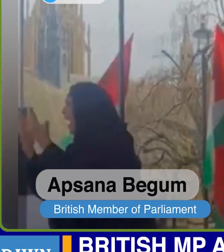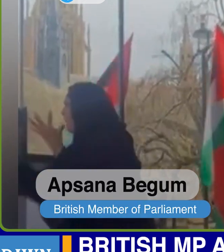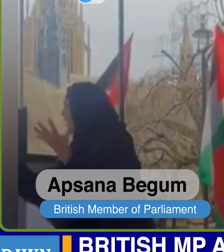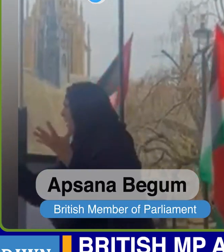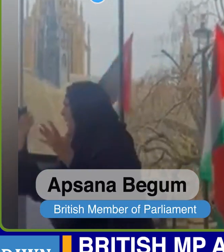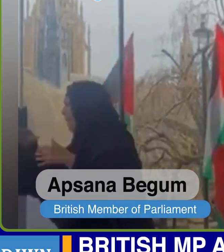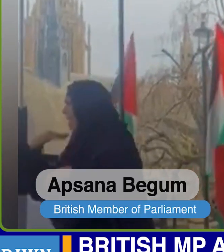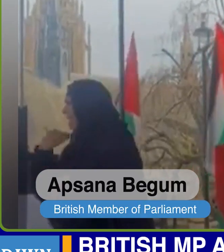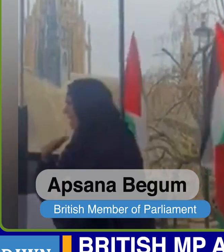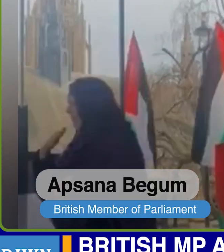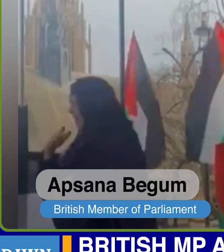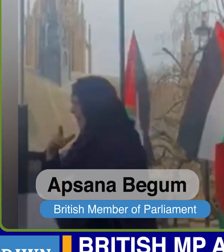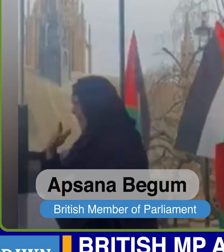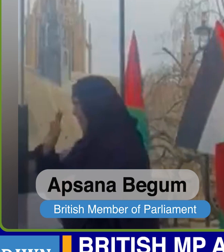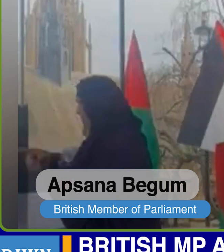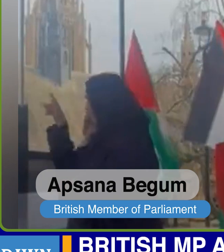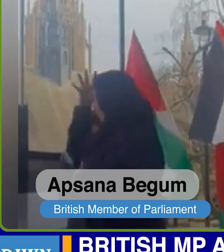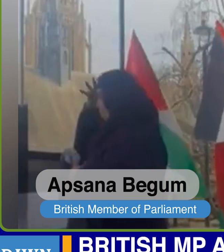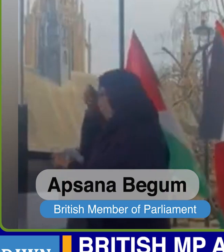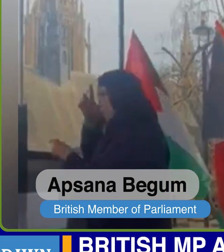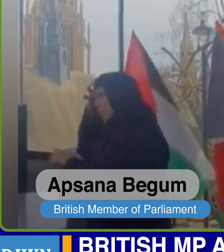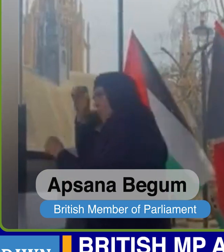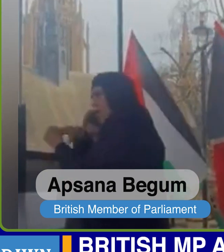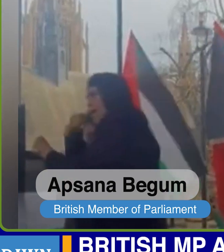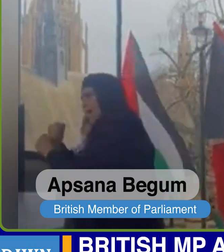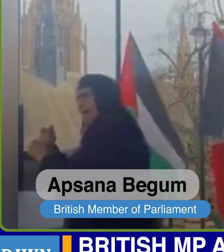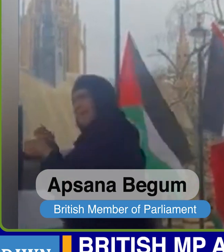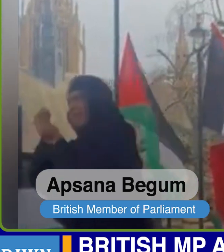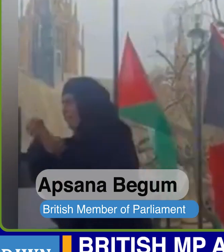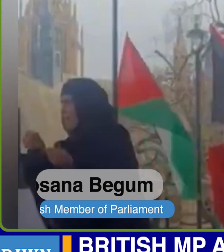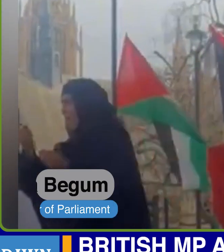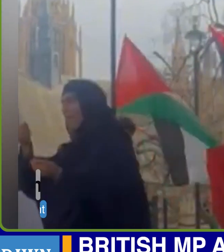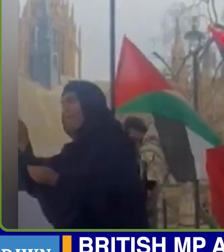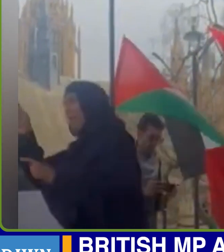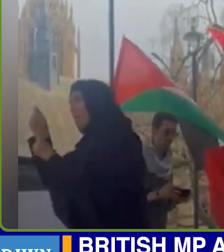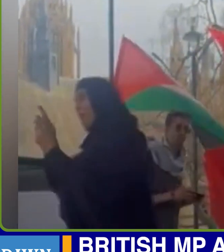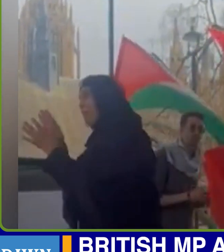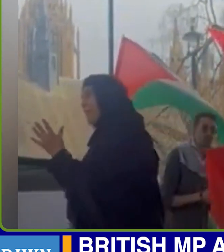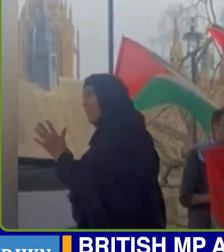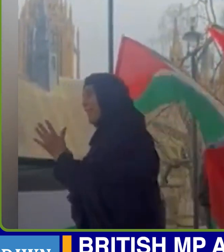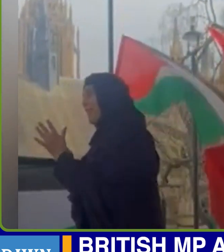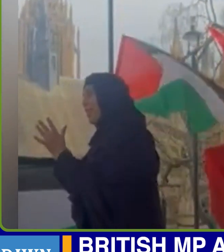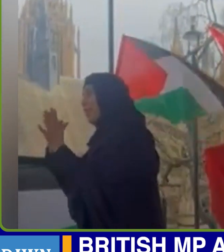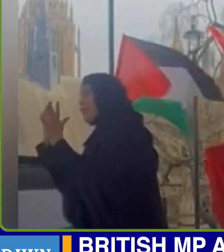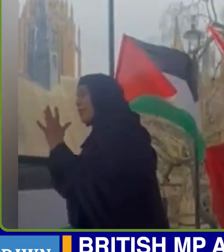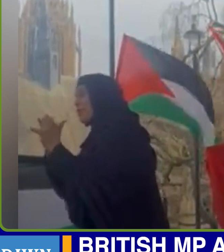arms? Prime Minister, our message is clear. Stop arming Israel.